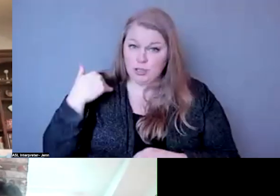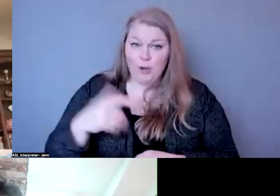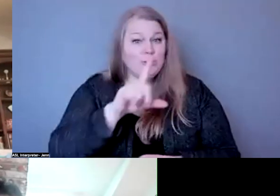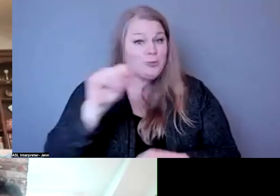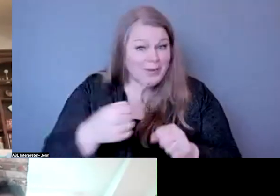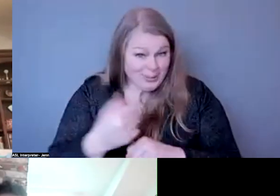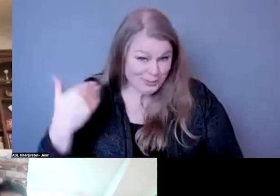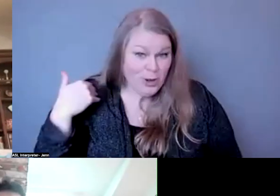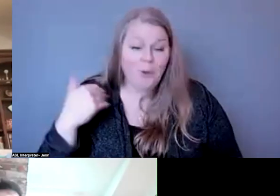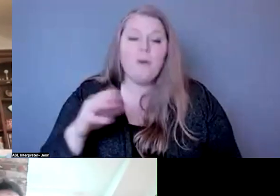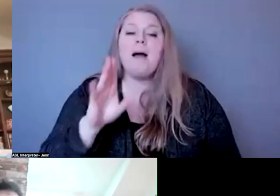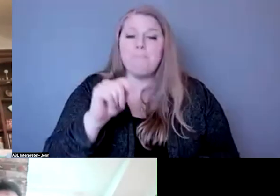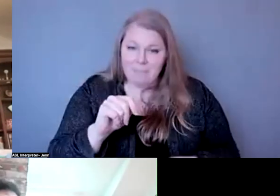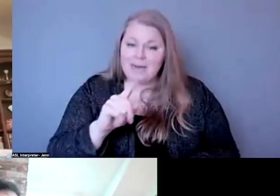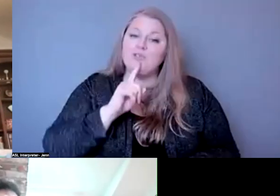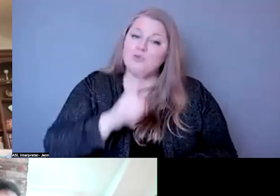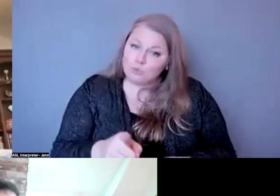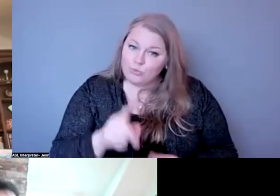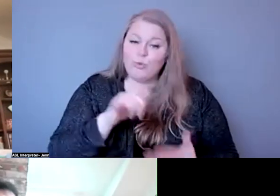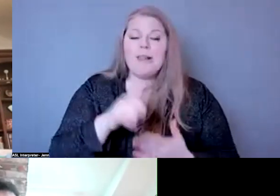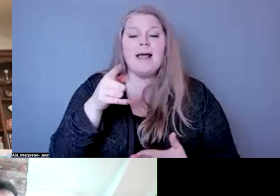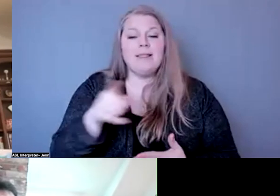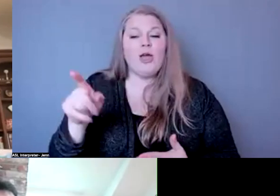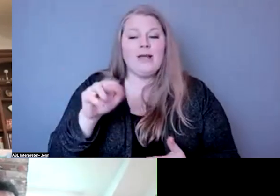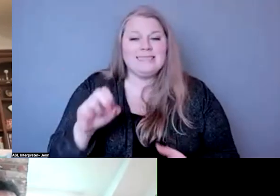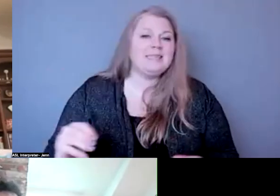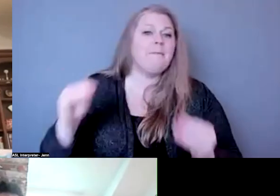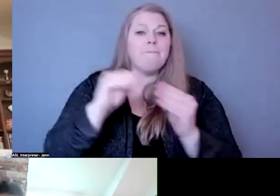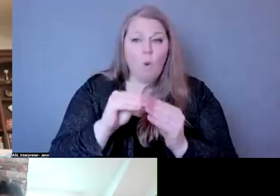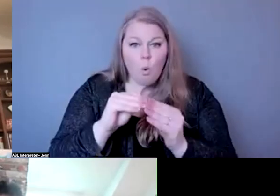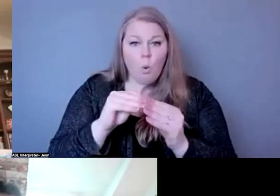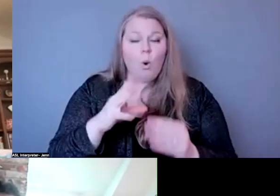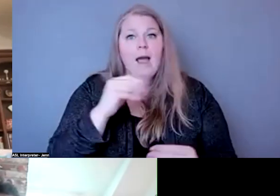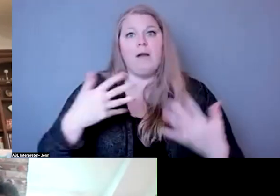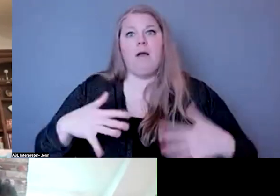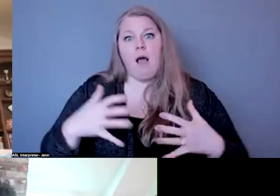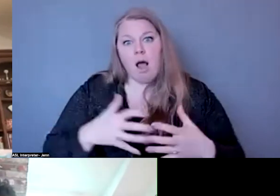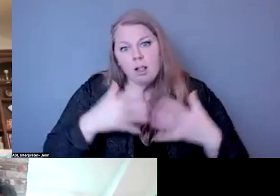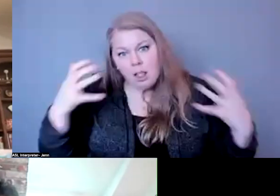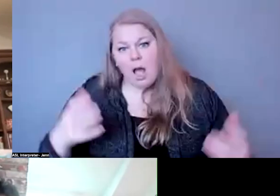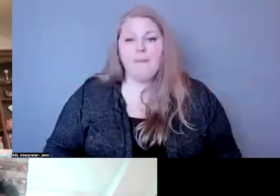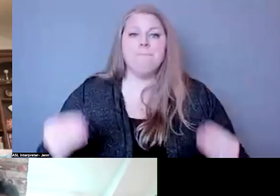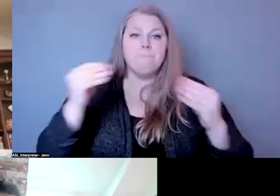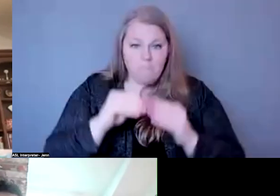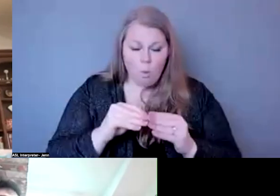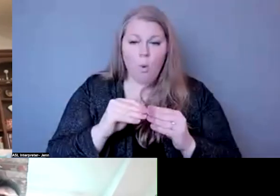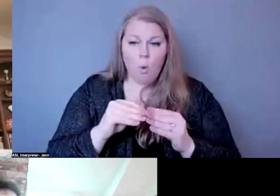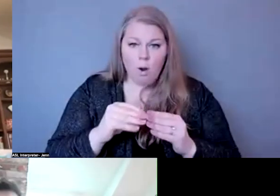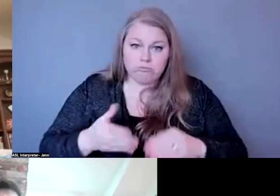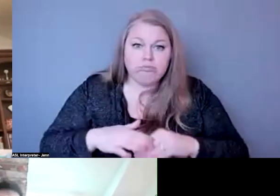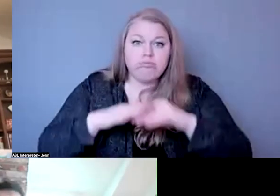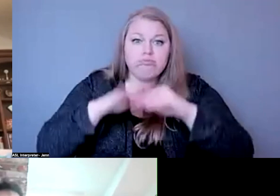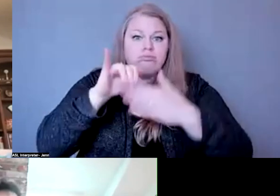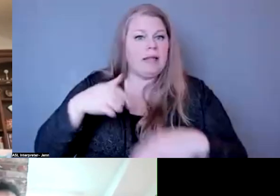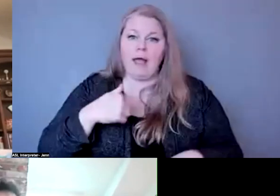ago. But it is also true that there's even more, and quite a lot more at an ever increasing rate, that I don't have